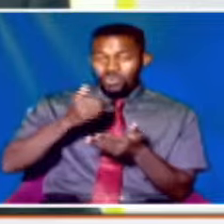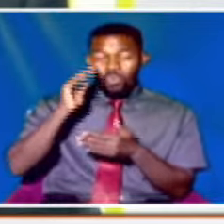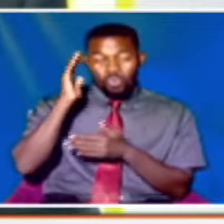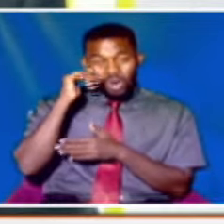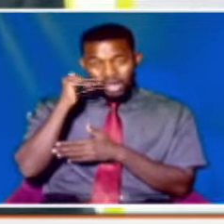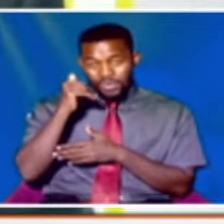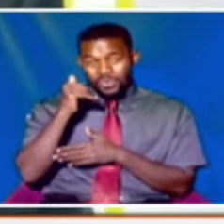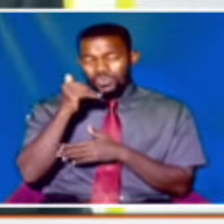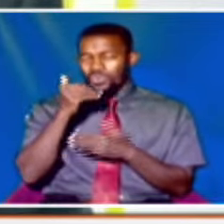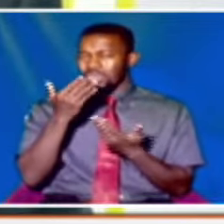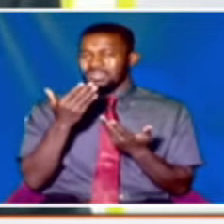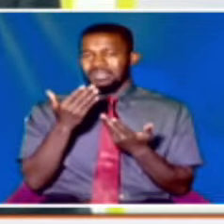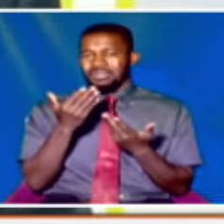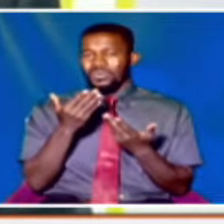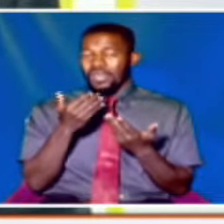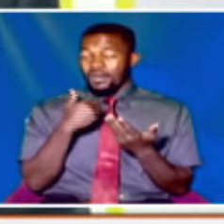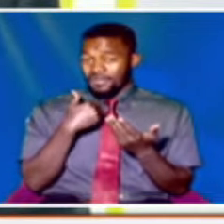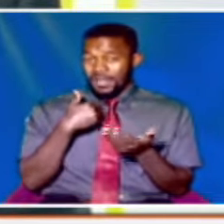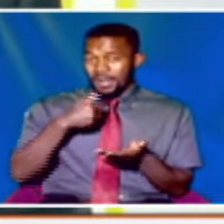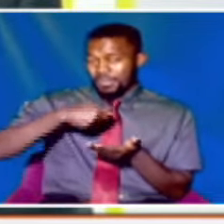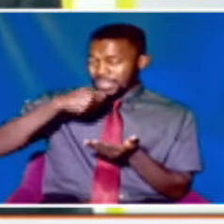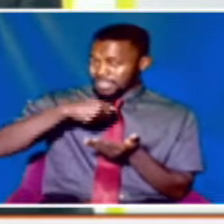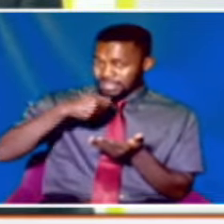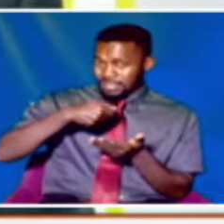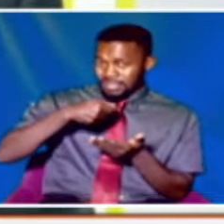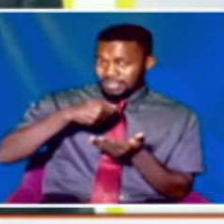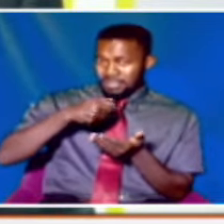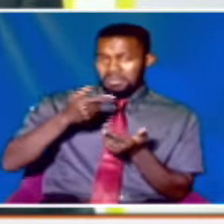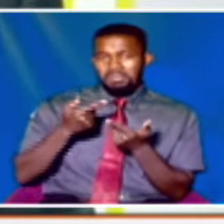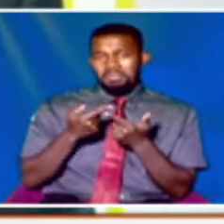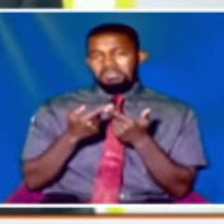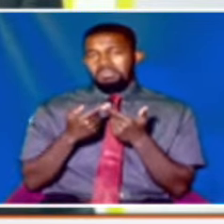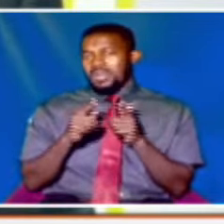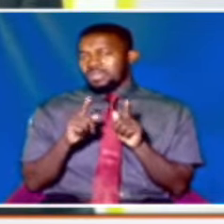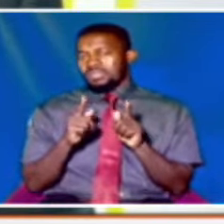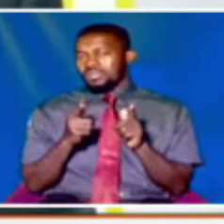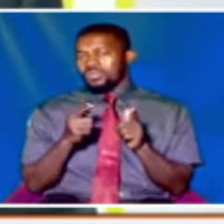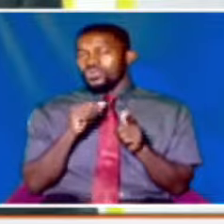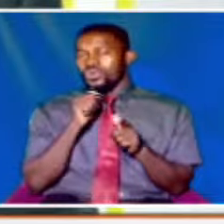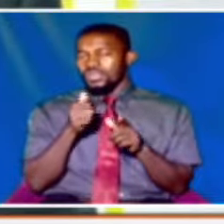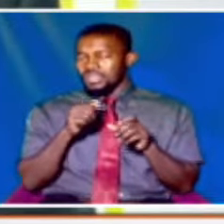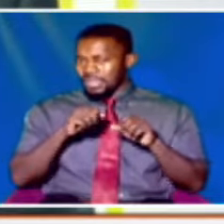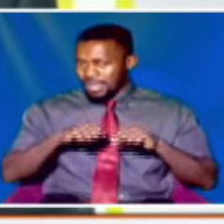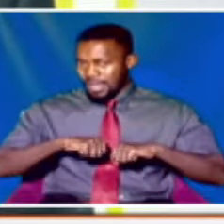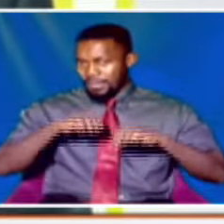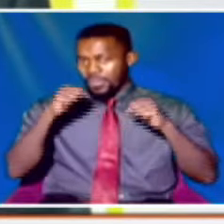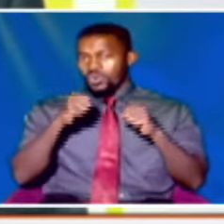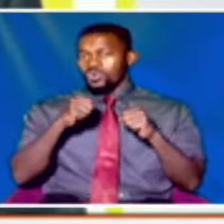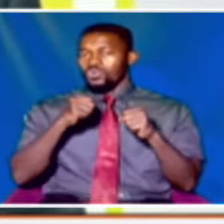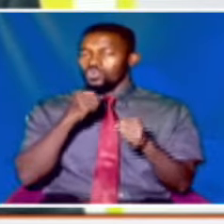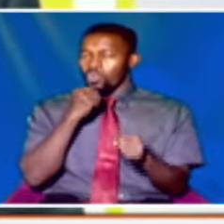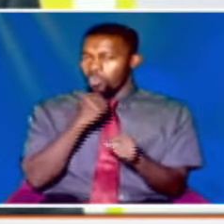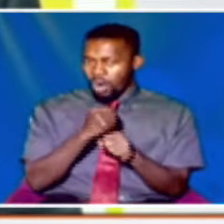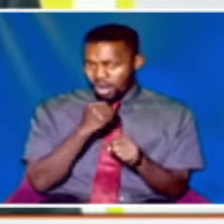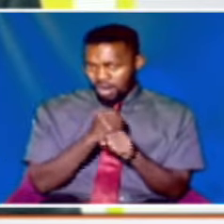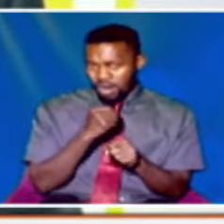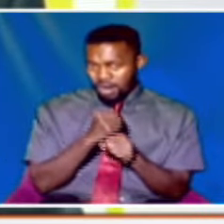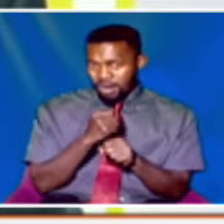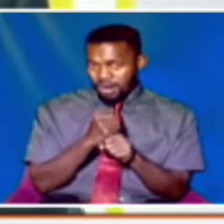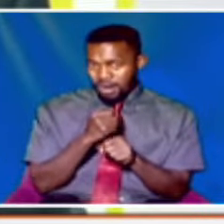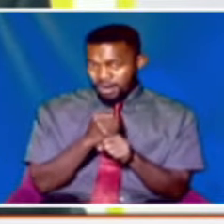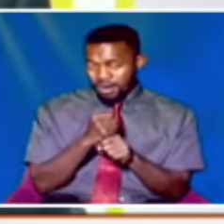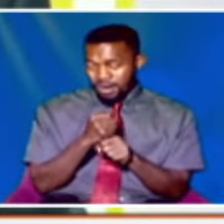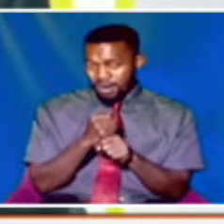limited in our budget, and so we are not able to do the work that we are supposed to do to